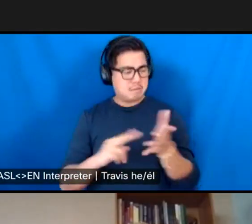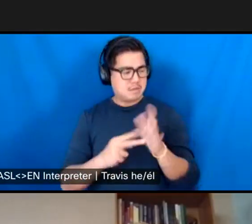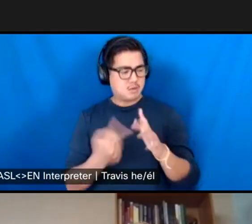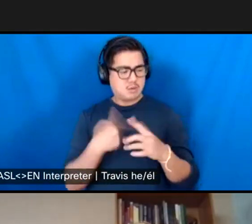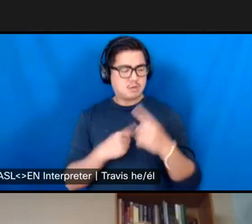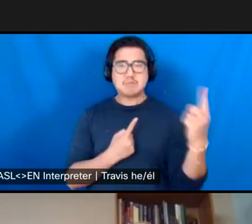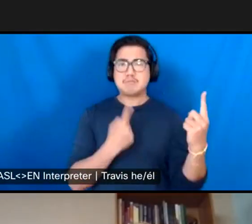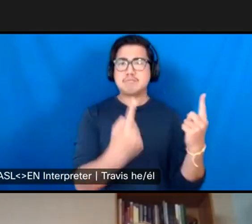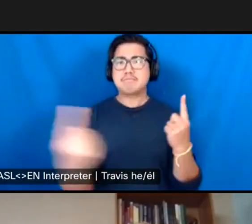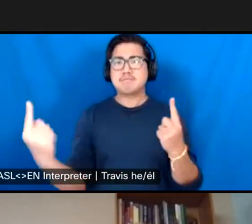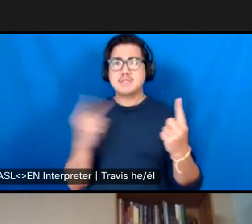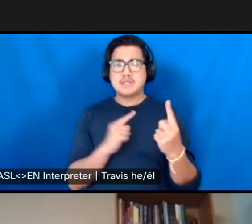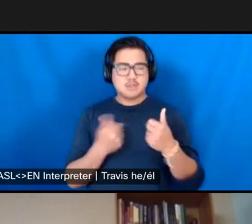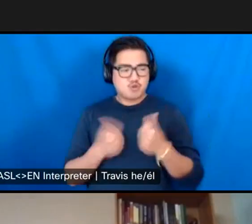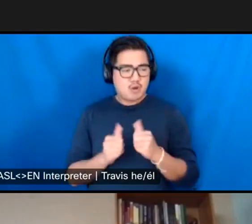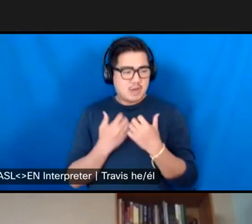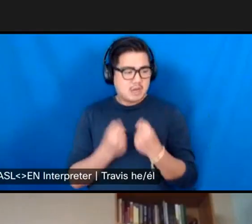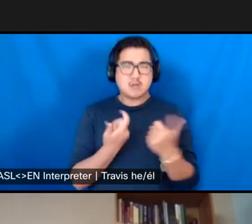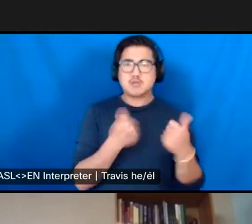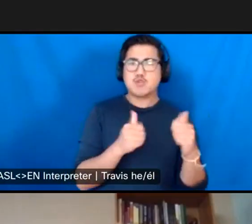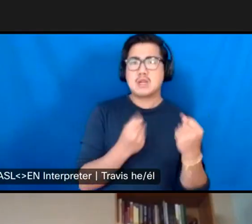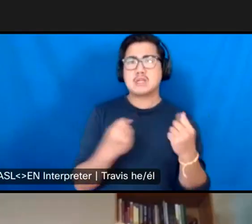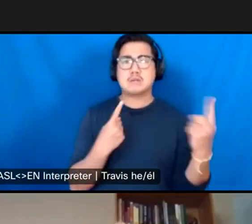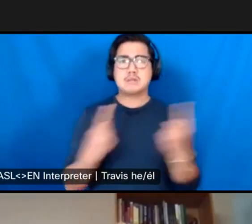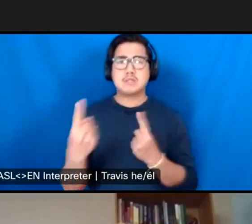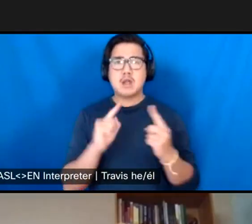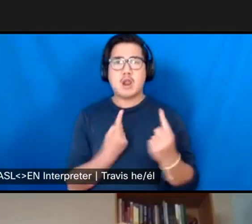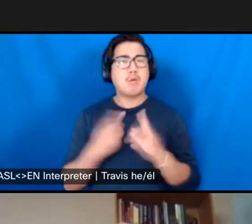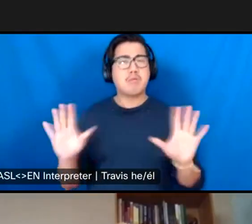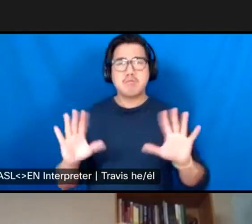in silos. At Soul Work, like I said,